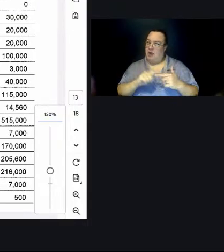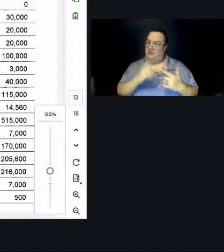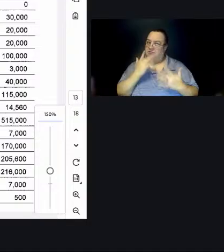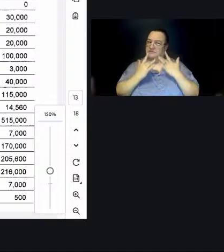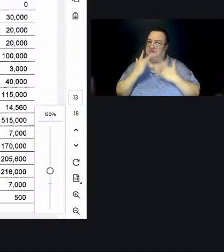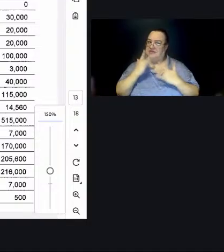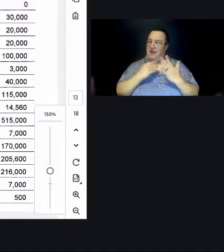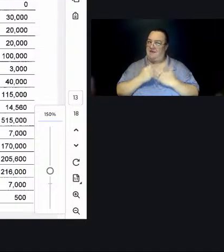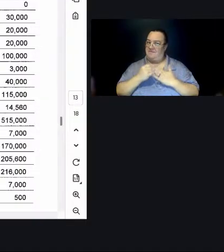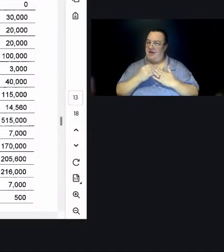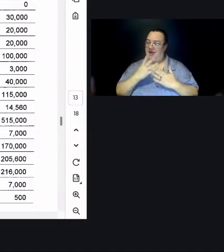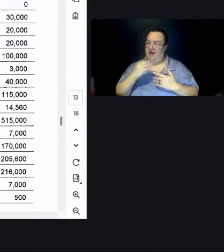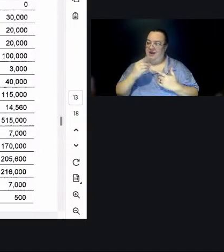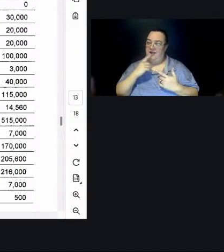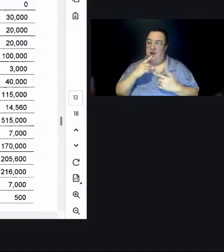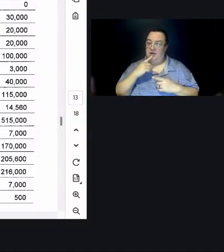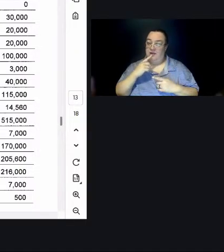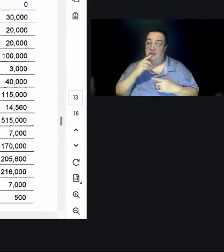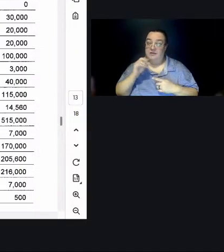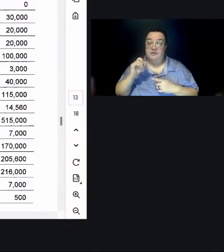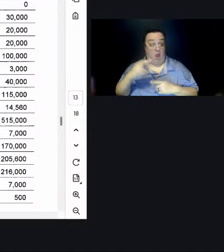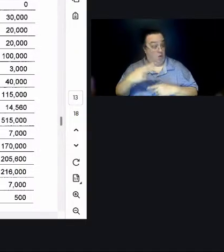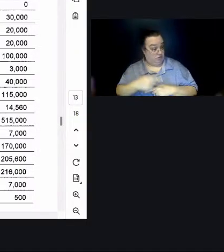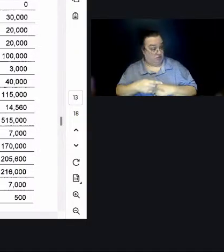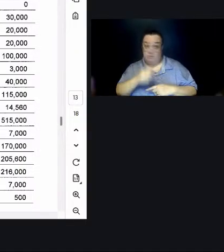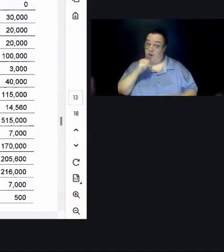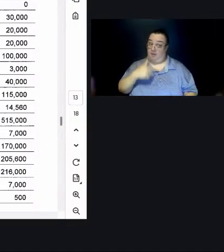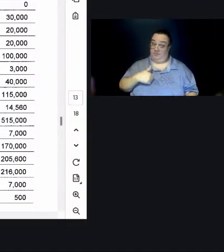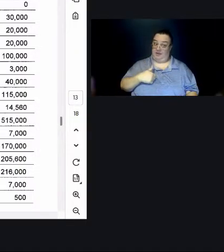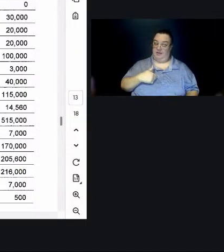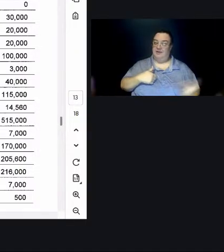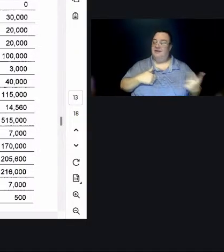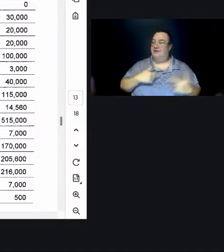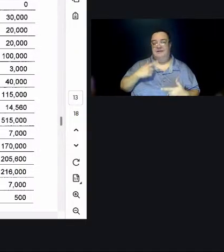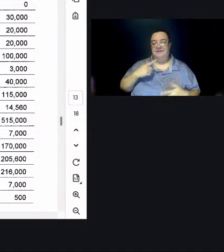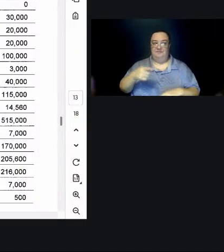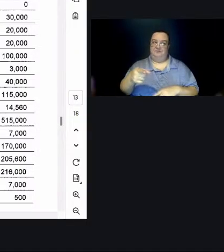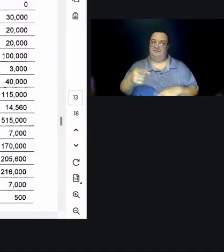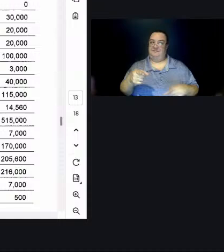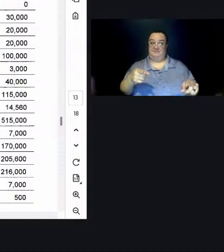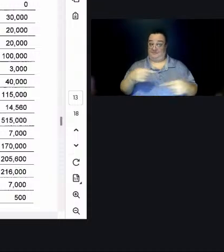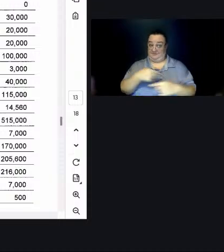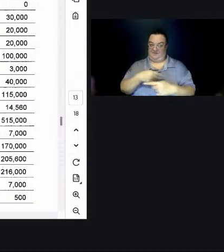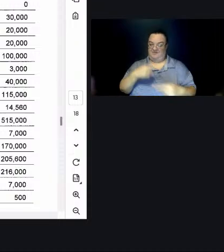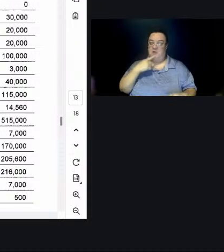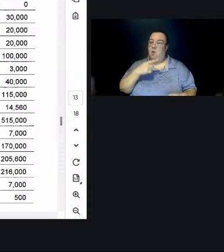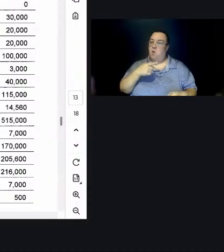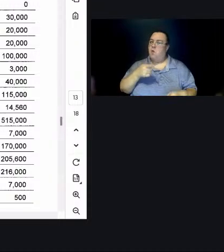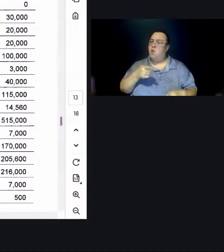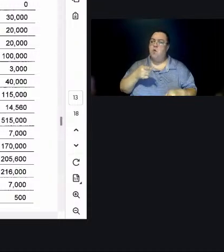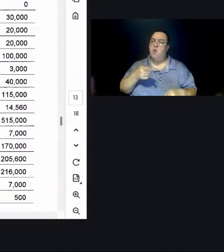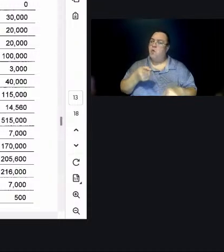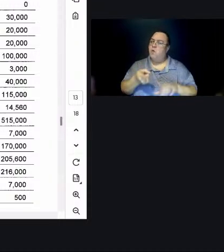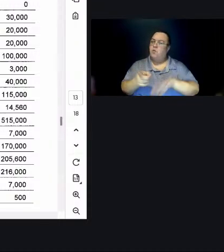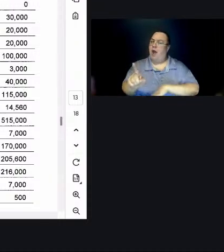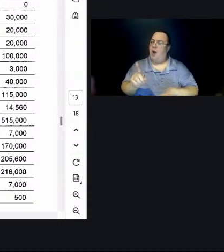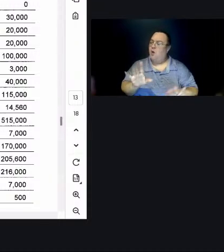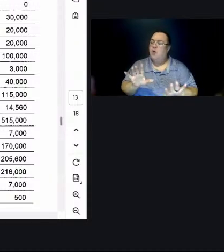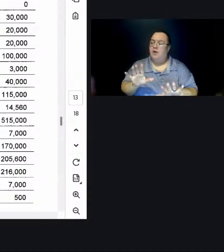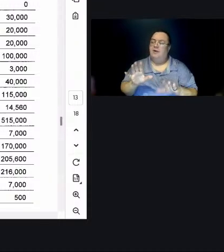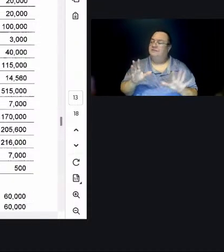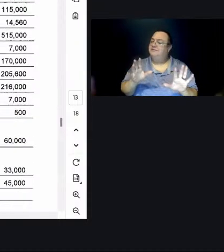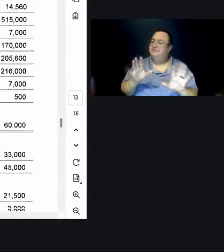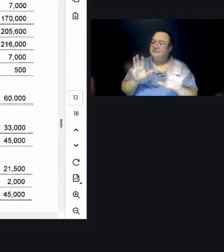Oh, it was you? Oh, okay. It's not me. Shots fired. Shots fired. Shots fired. Any other questions, council, for the police